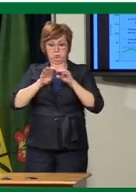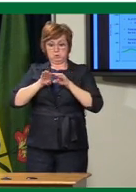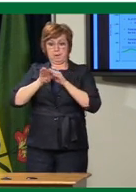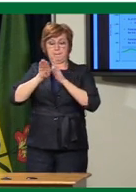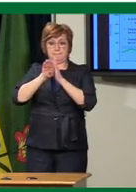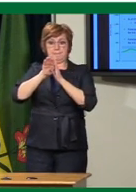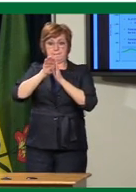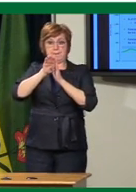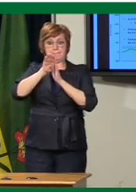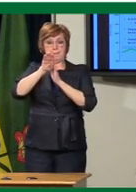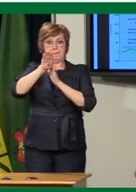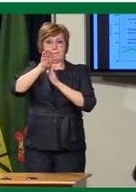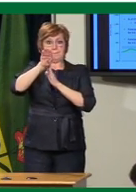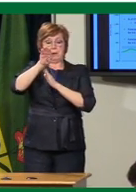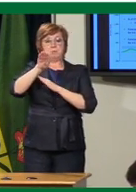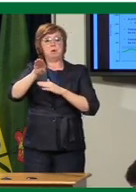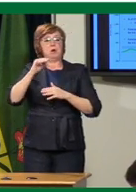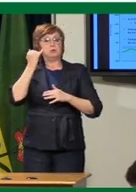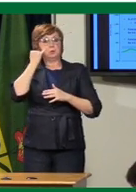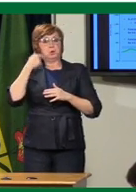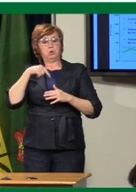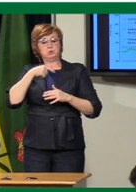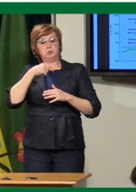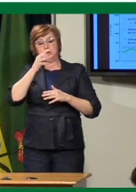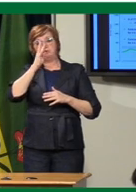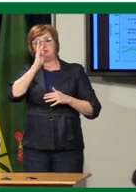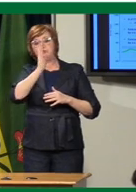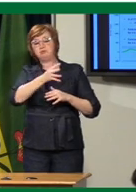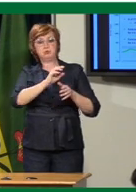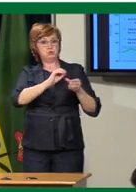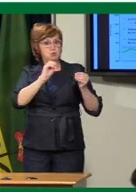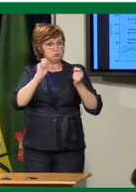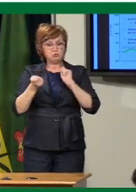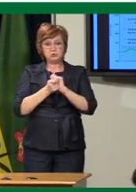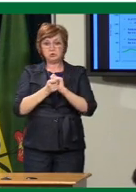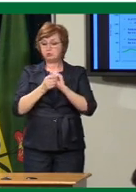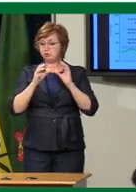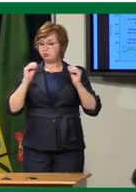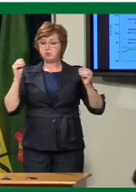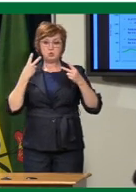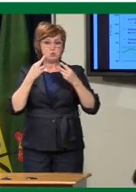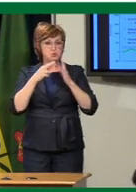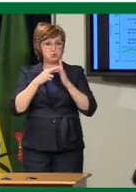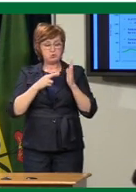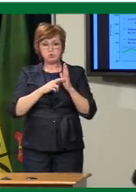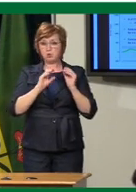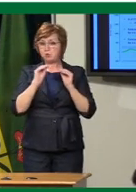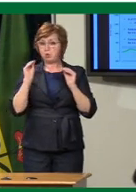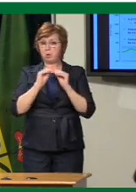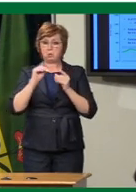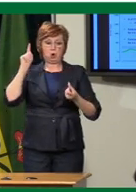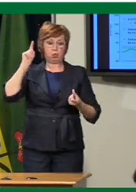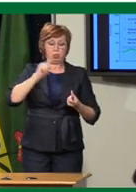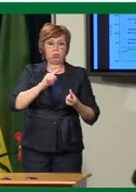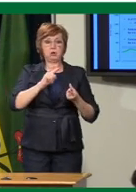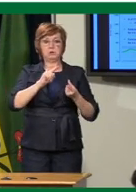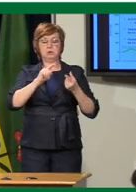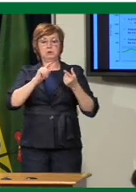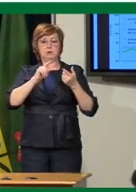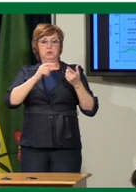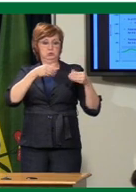would see COVID acute care demand essentially accounting for half of all of our available acute care beds across the entire